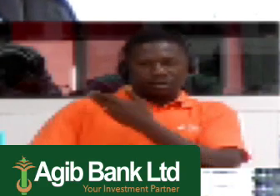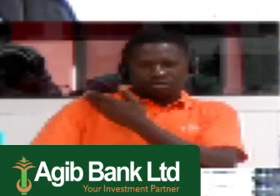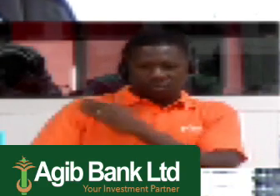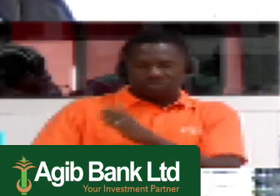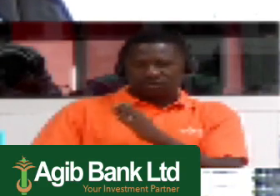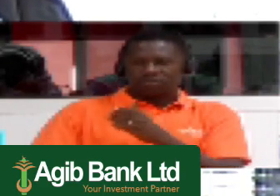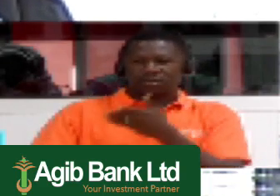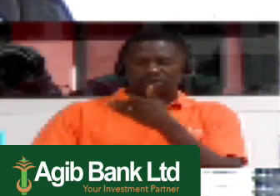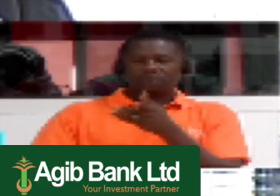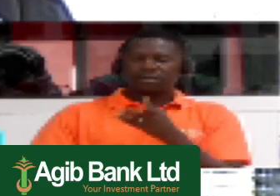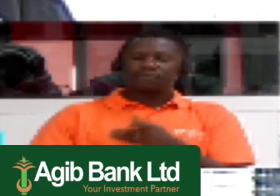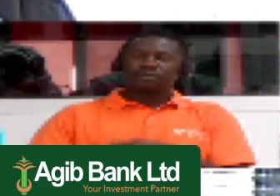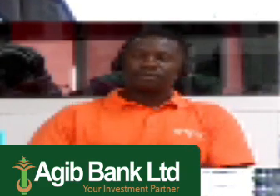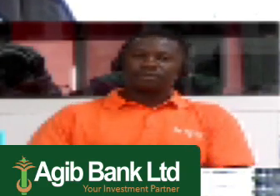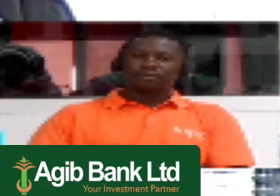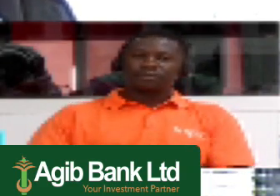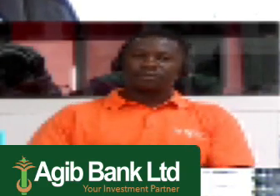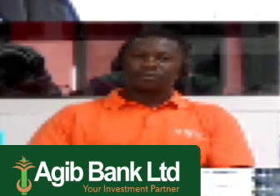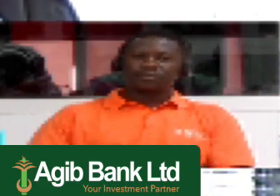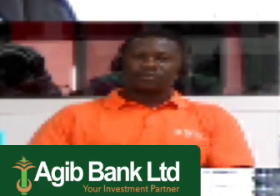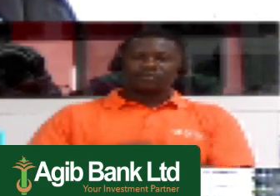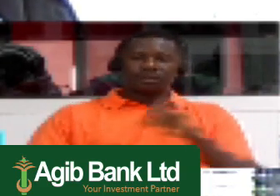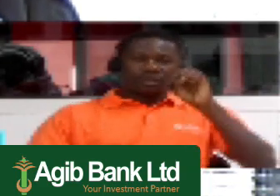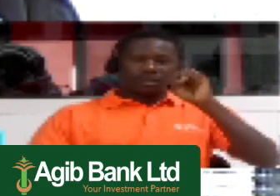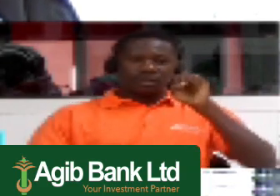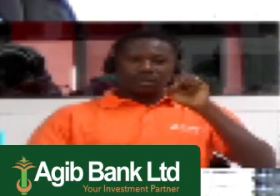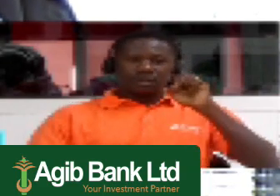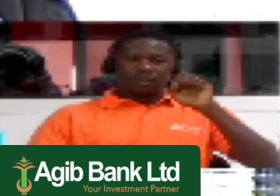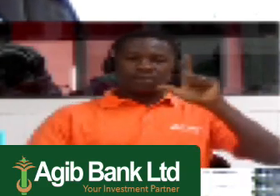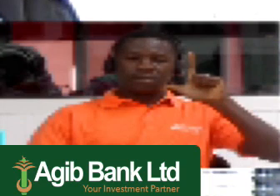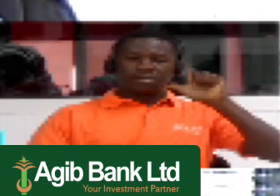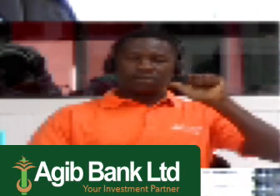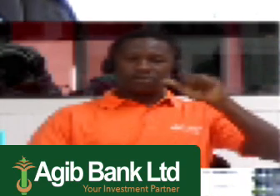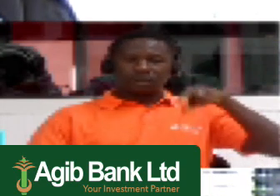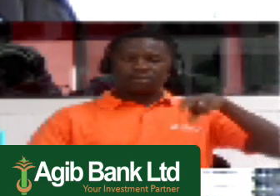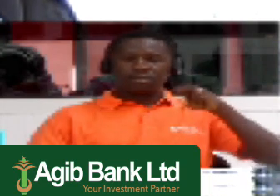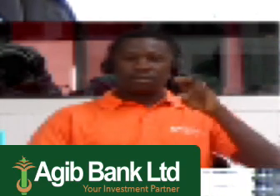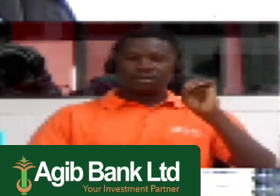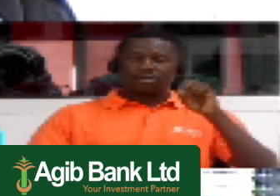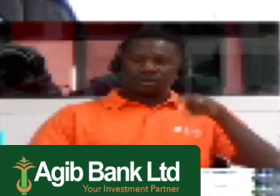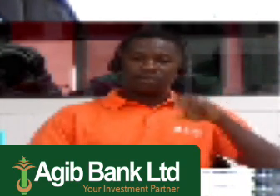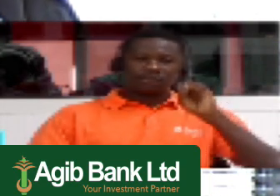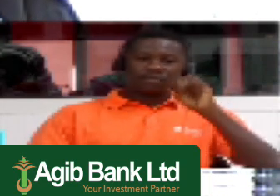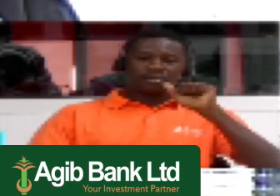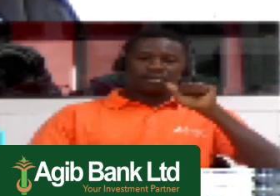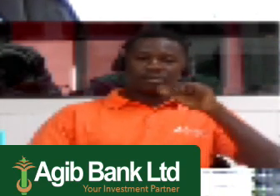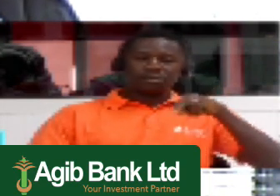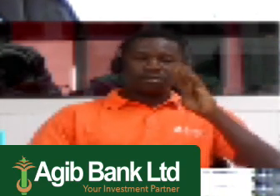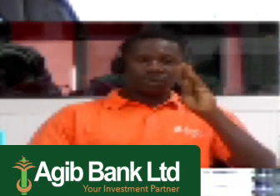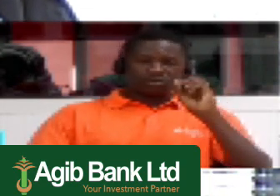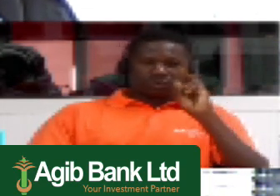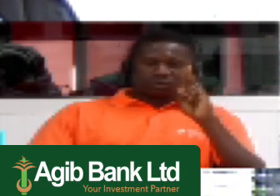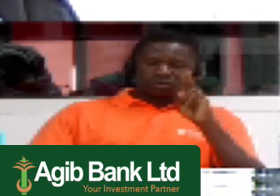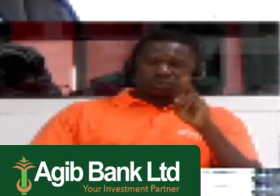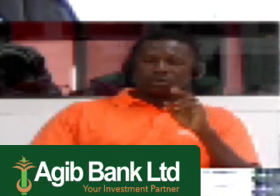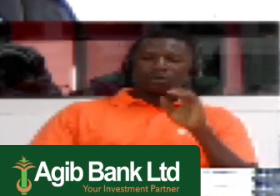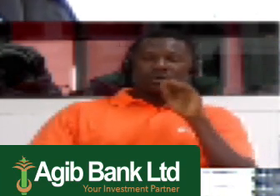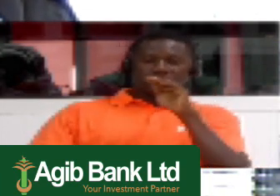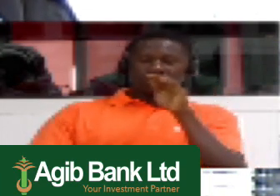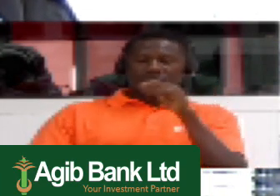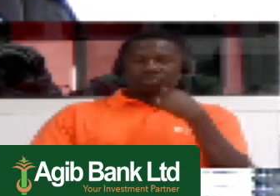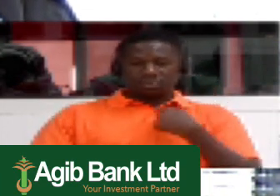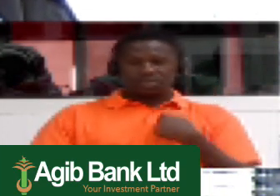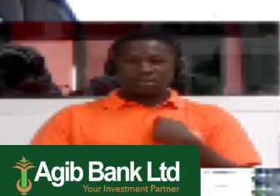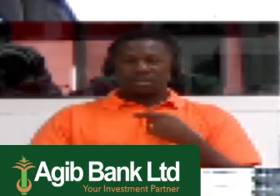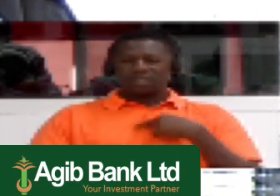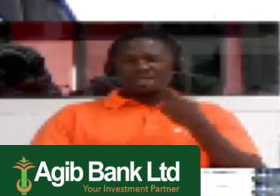one day I was removed. Sambu yen kumani Lamin Sambu. Lamin Sambu called me. What time was staff sergeant